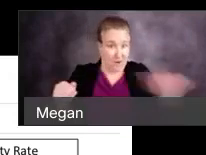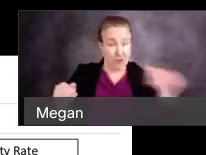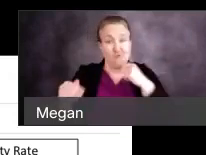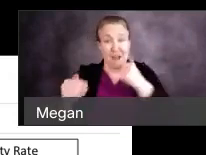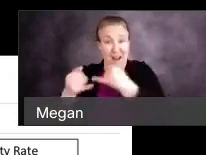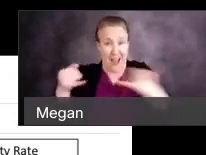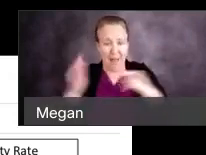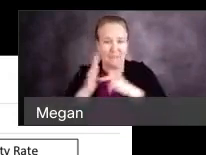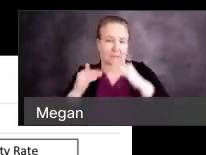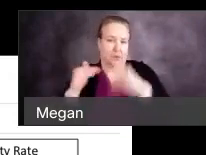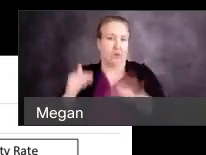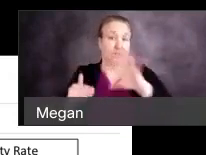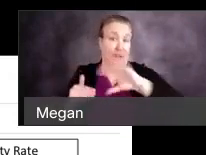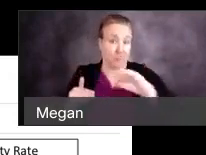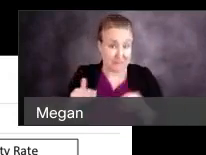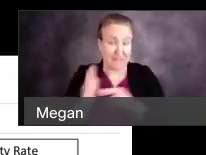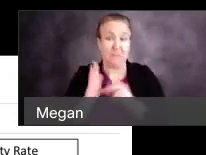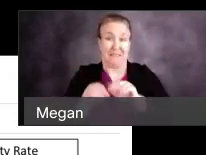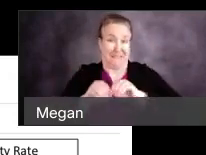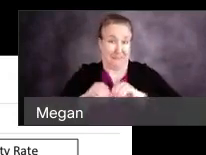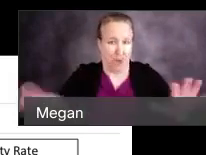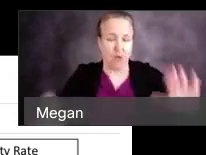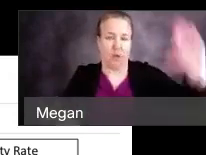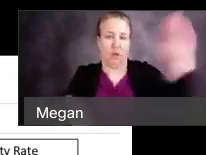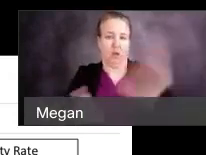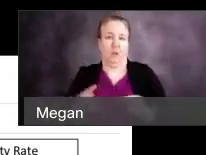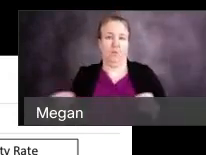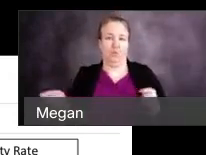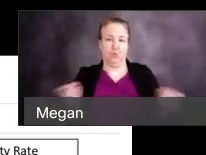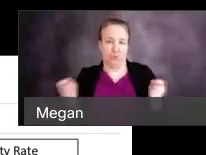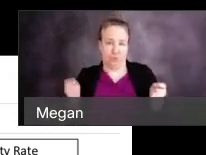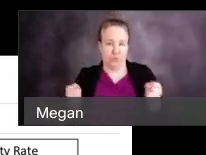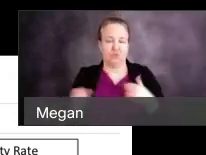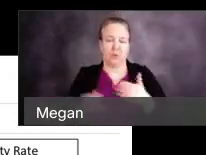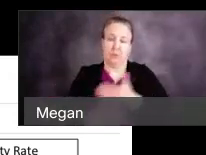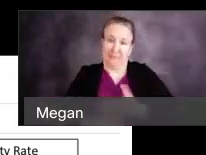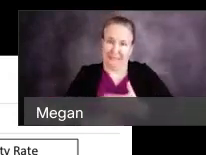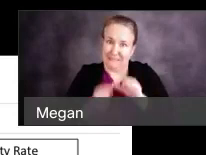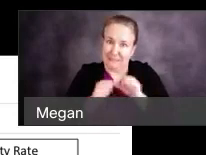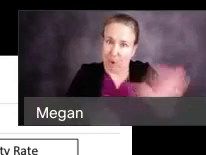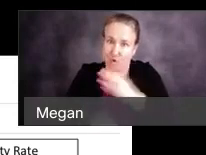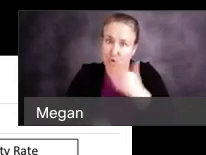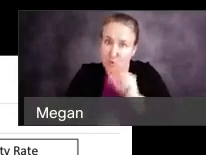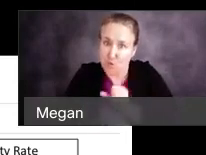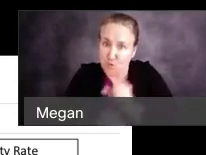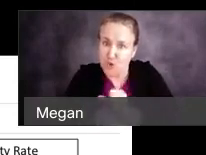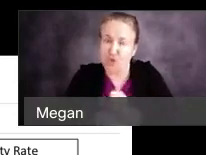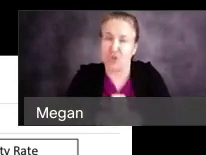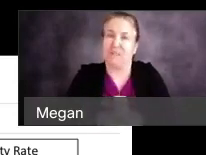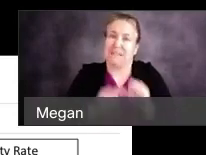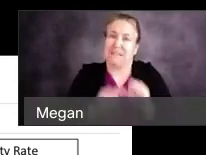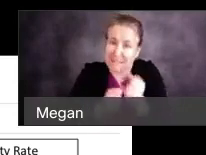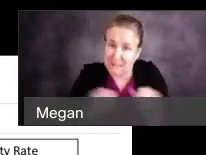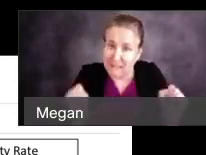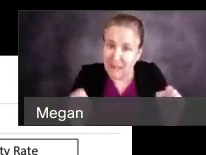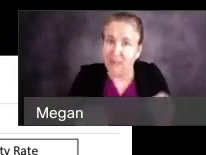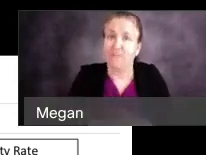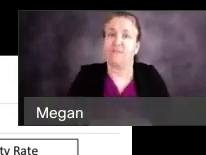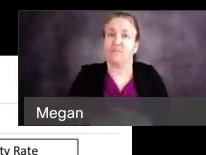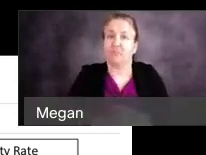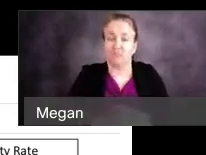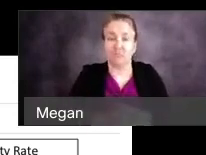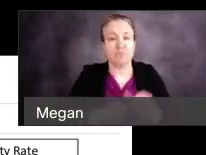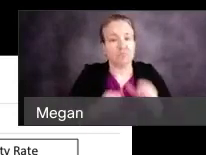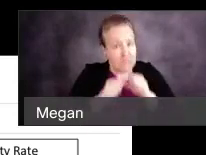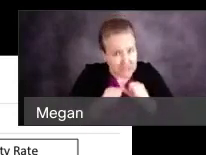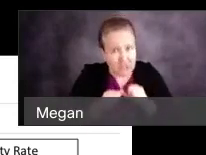is considered suppression of the virus. So I hope everybody keeps up the good work, continues to be safe, and let's continue to push